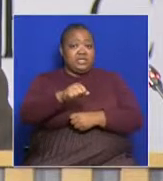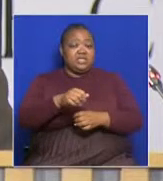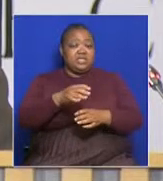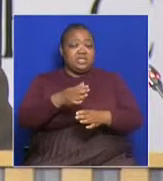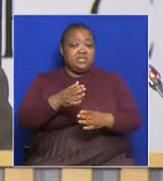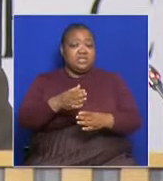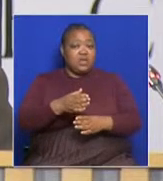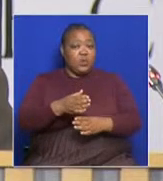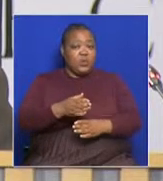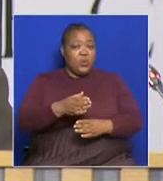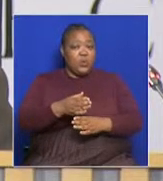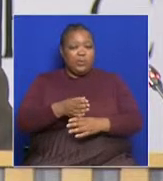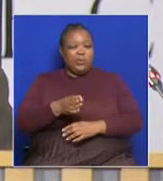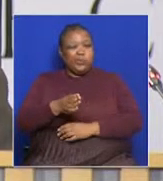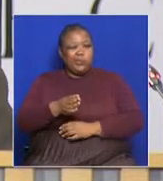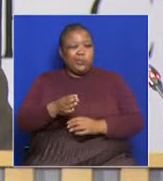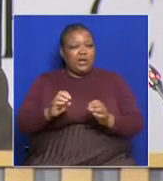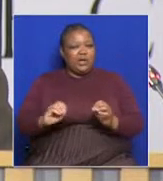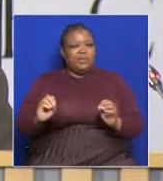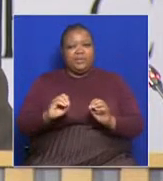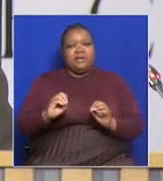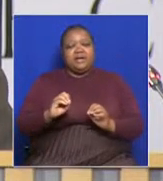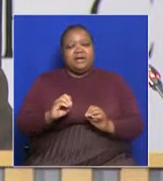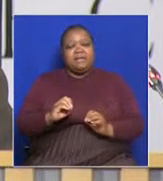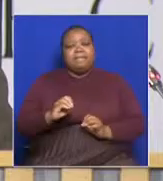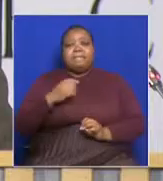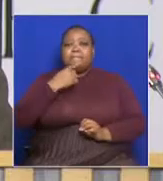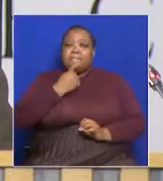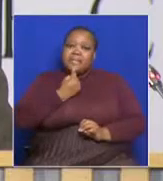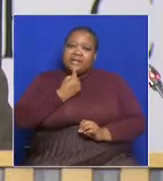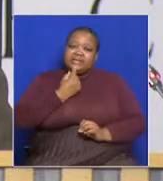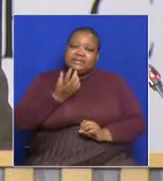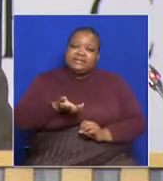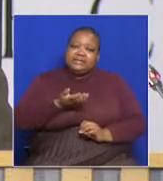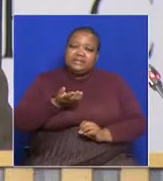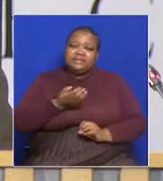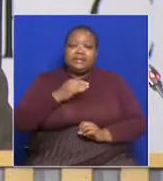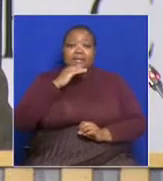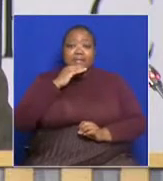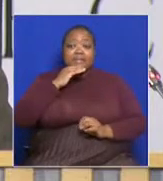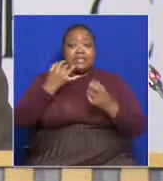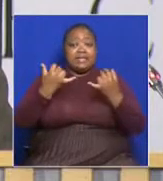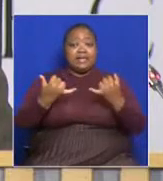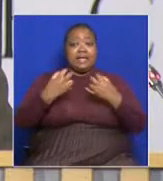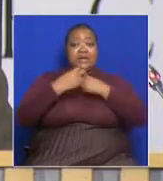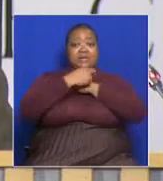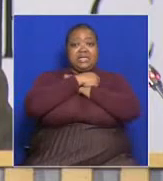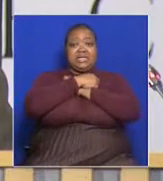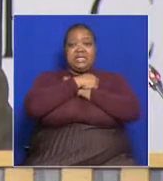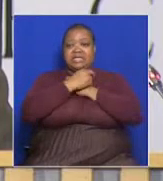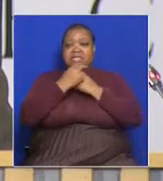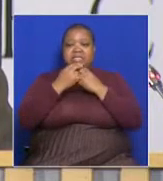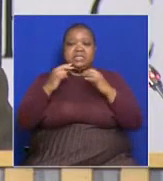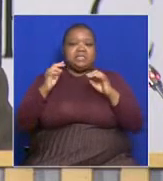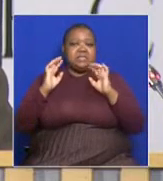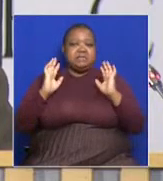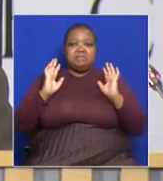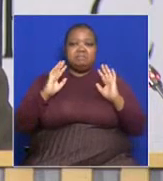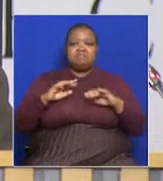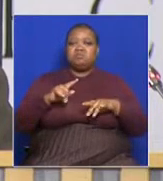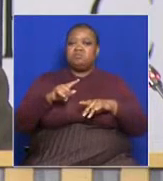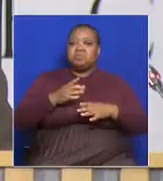not something that's set in stone that you're on leave now, you cut off all ties with your duties.